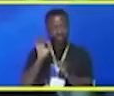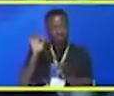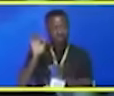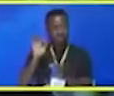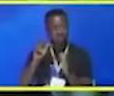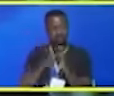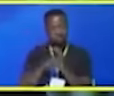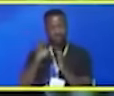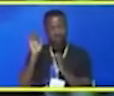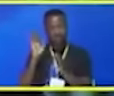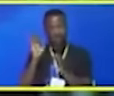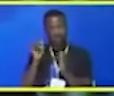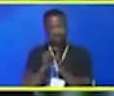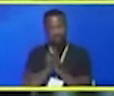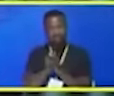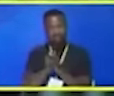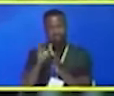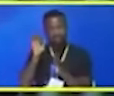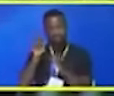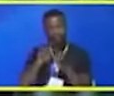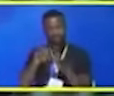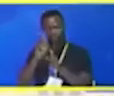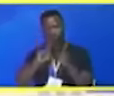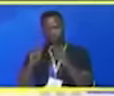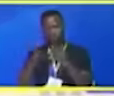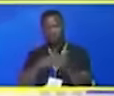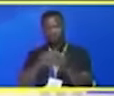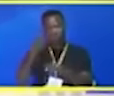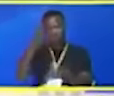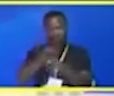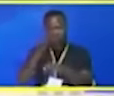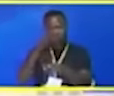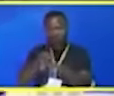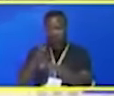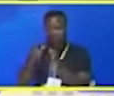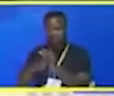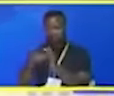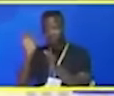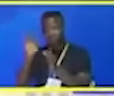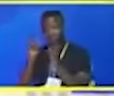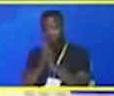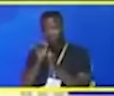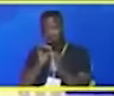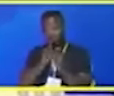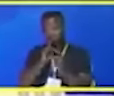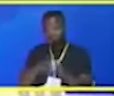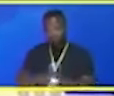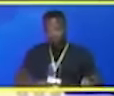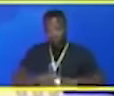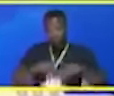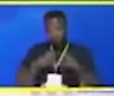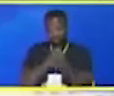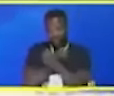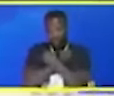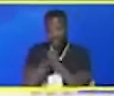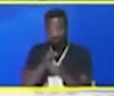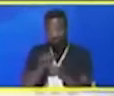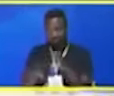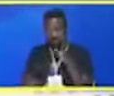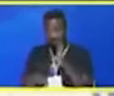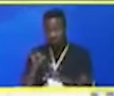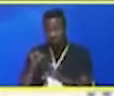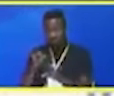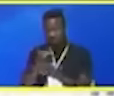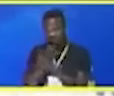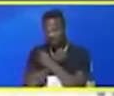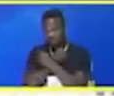this. When you preach to people, no matter how hard the message is, if it is from a standpoint of love, the spirit of that